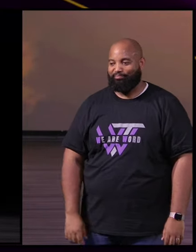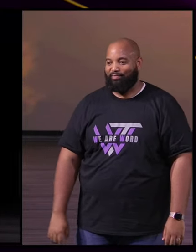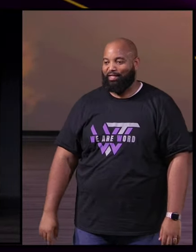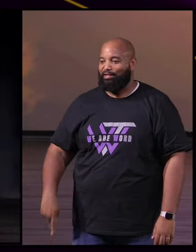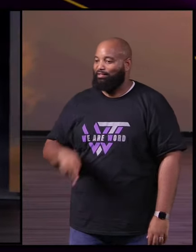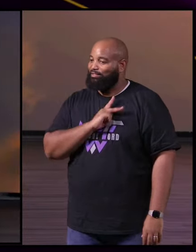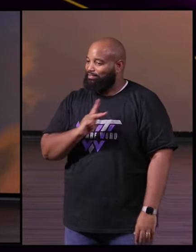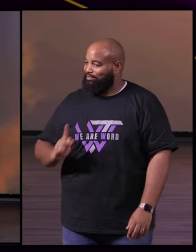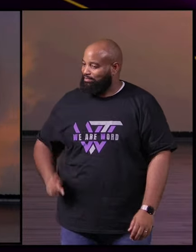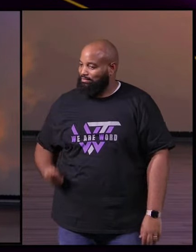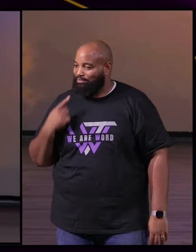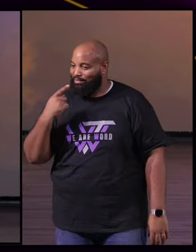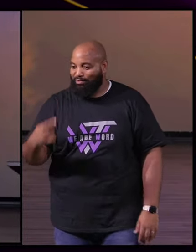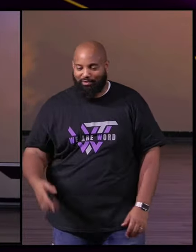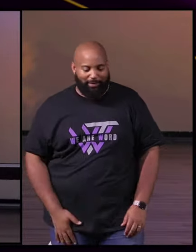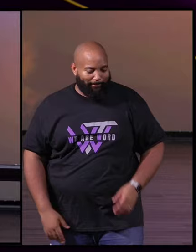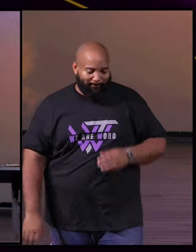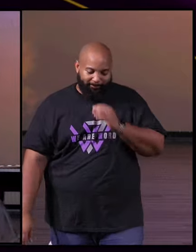Pharaoh says, man,